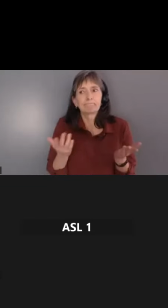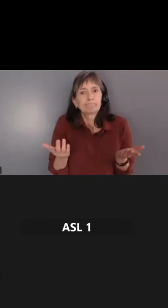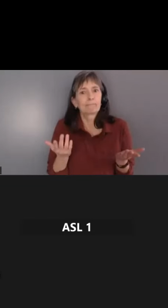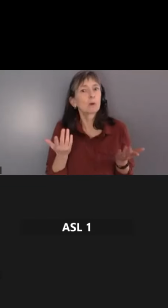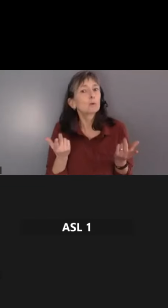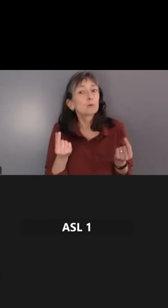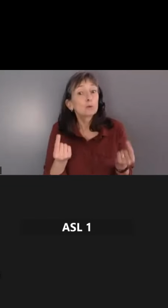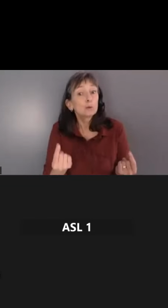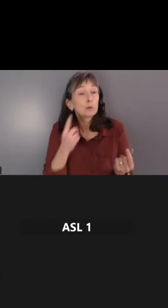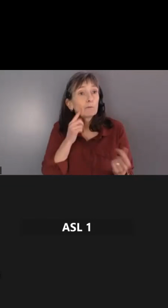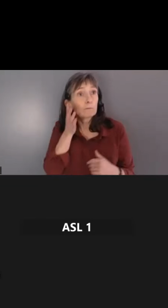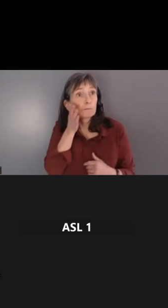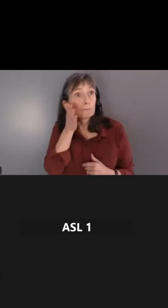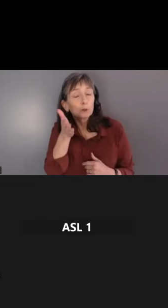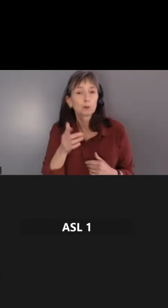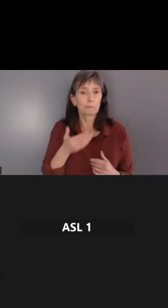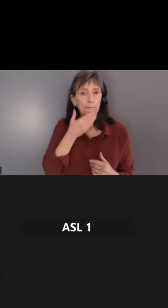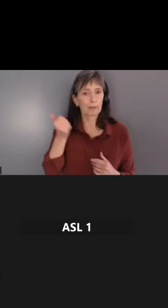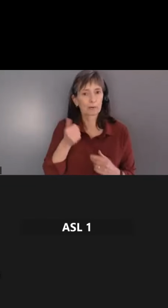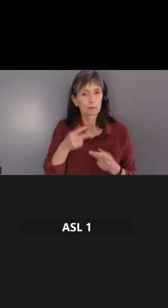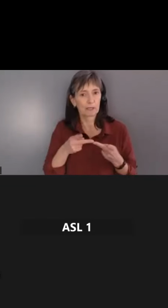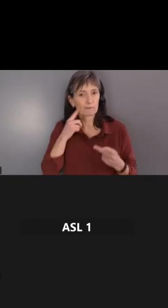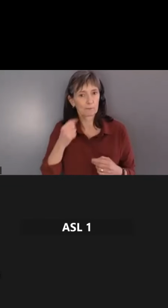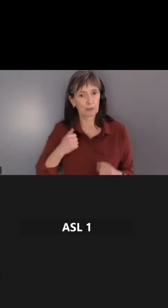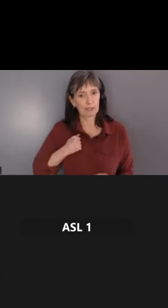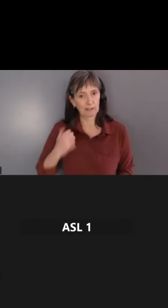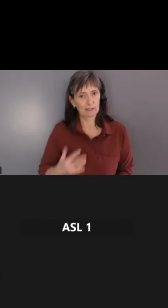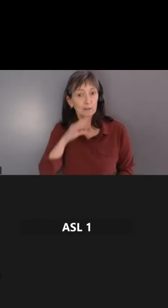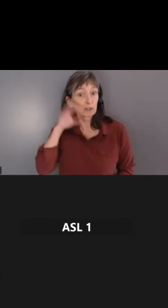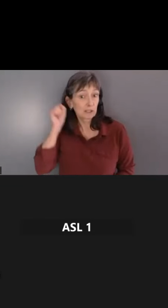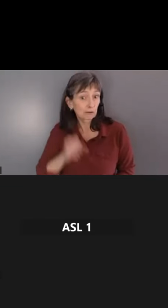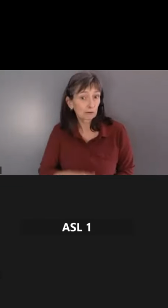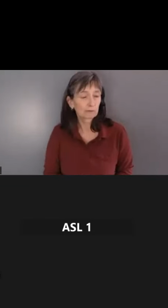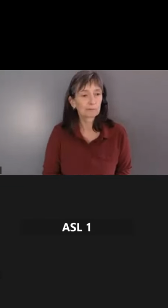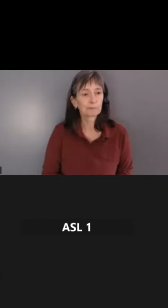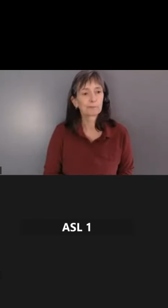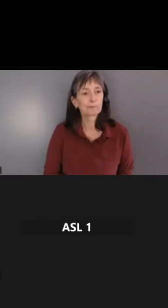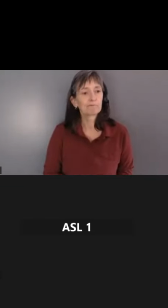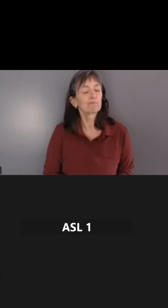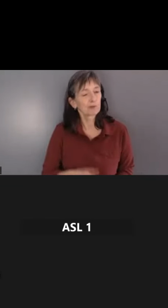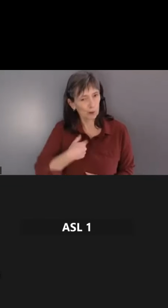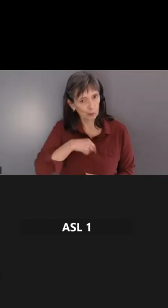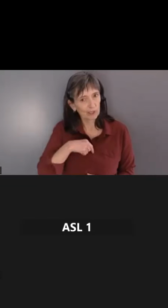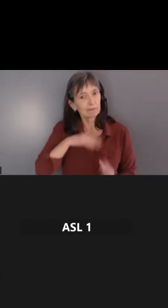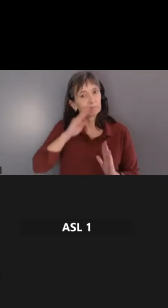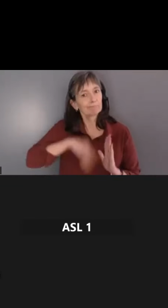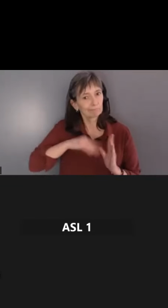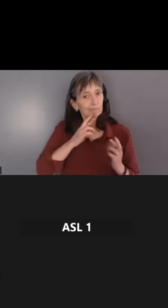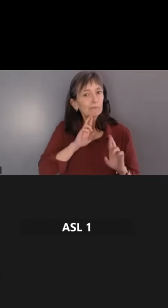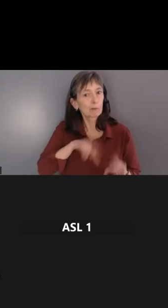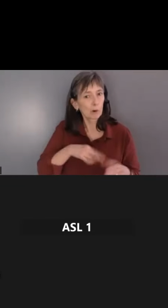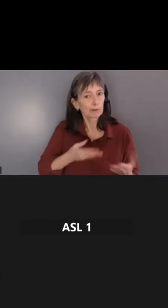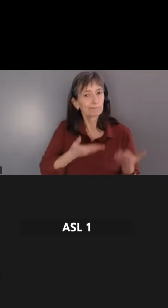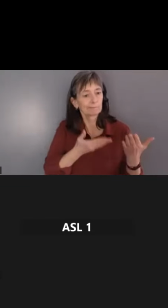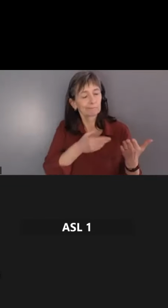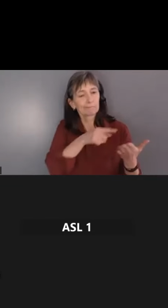make this a reality for Canadians. And so that was really what motivated us to put together a report on the topic of aging in place and